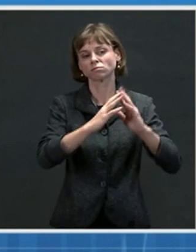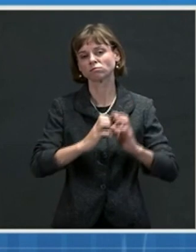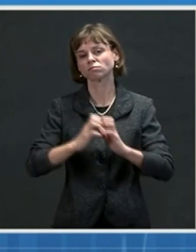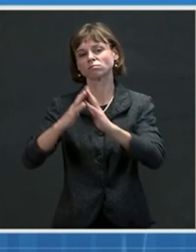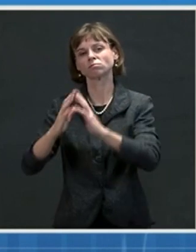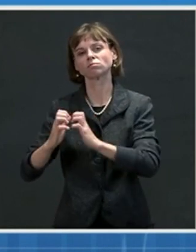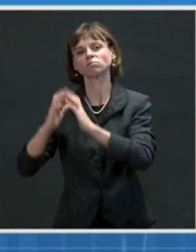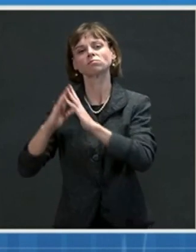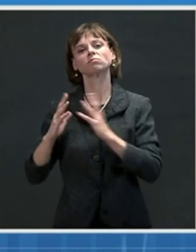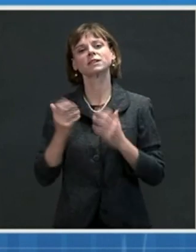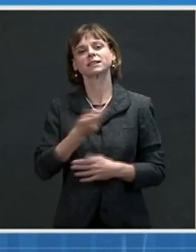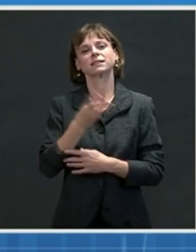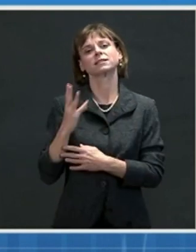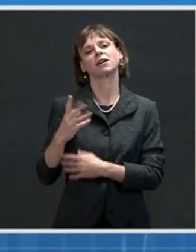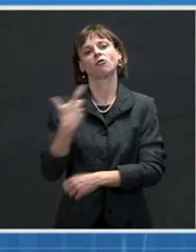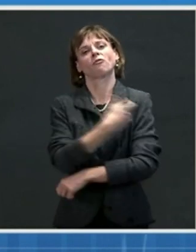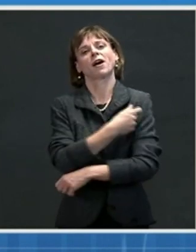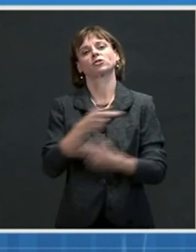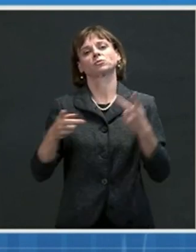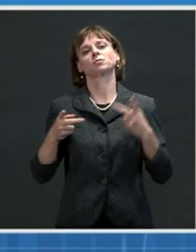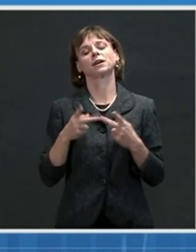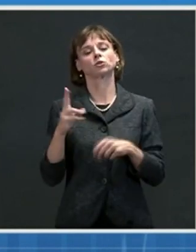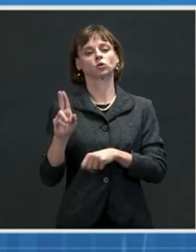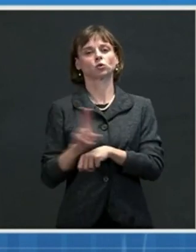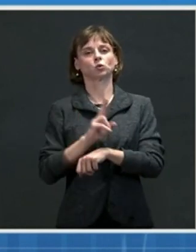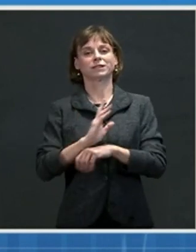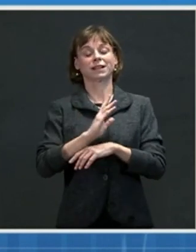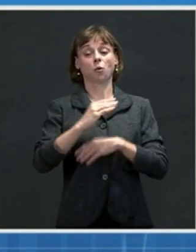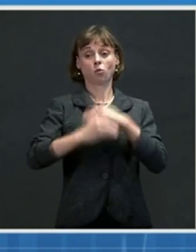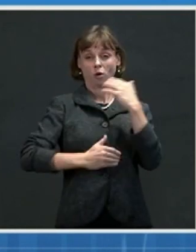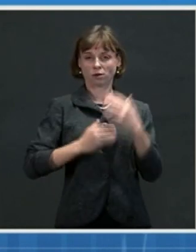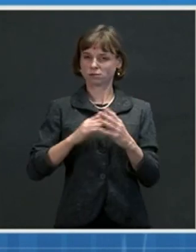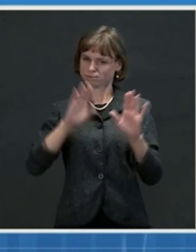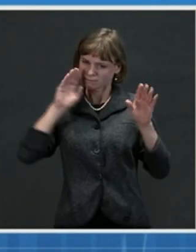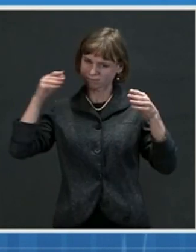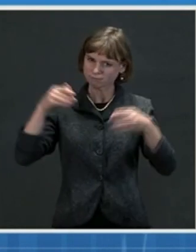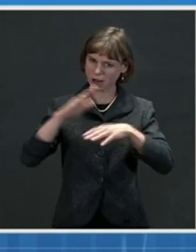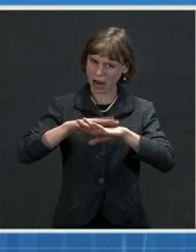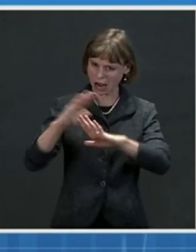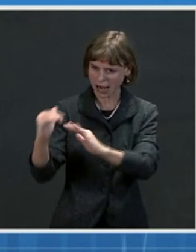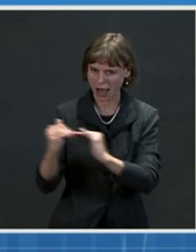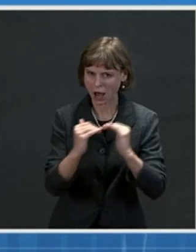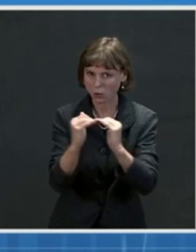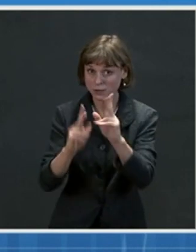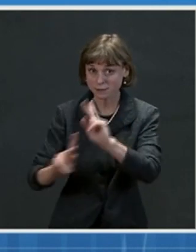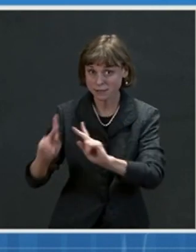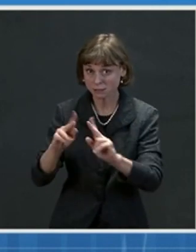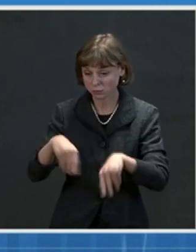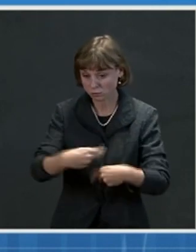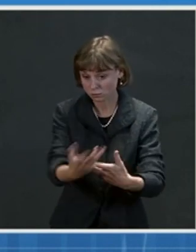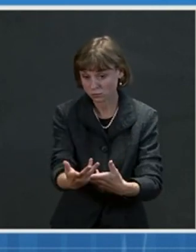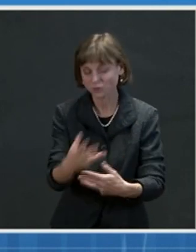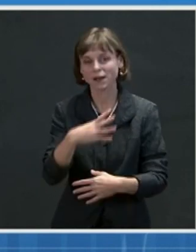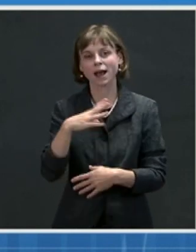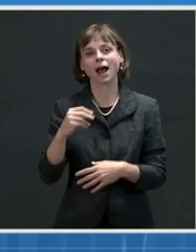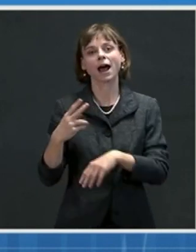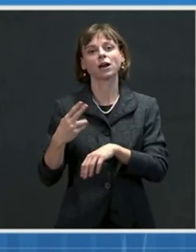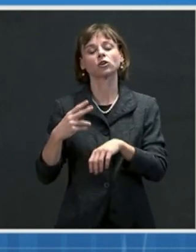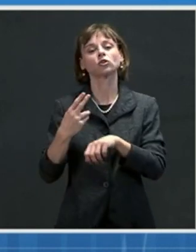processes and are in locations that promote equity, deploying CDC's Social Vulnerability Index.